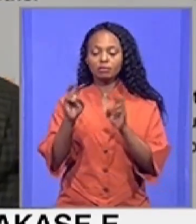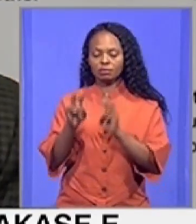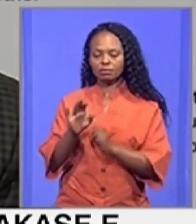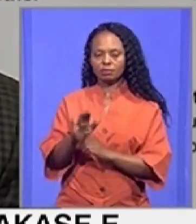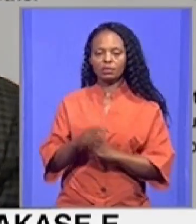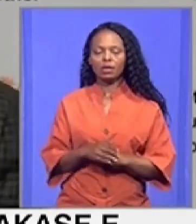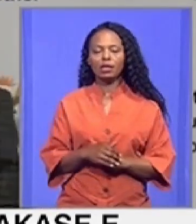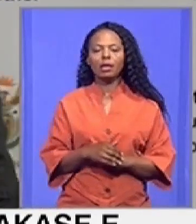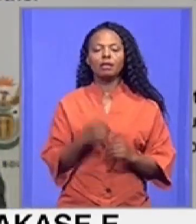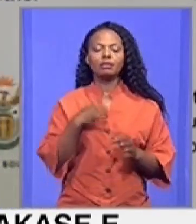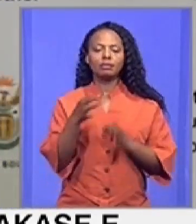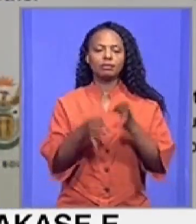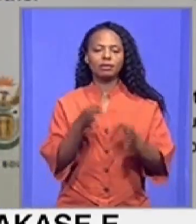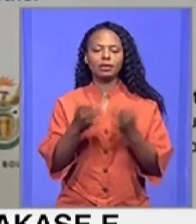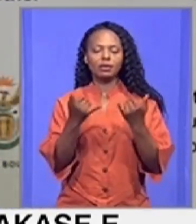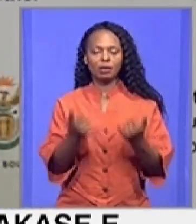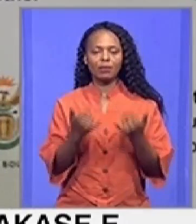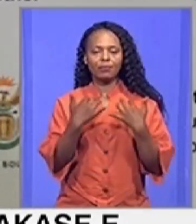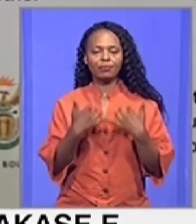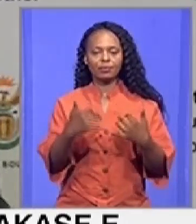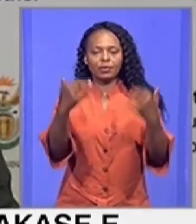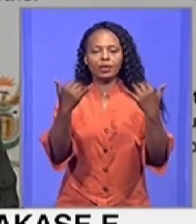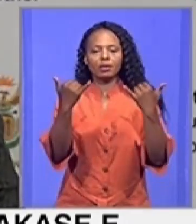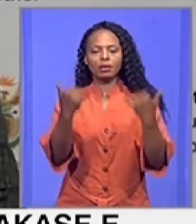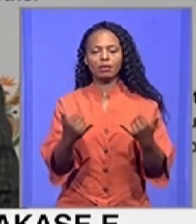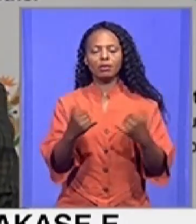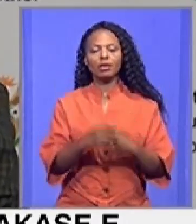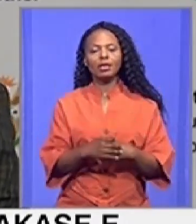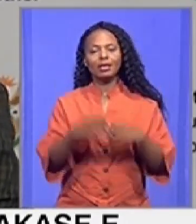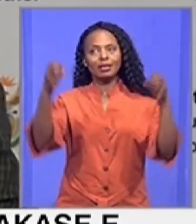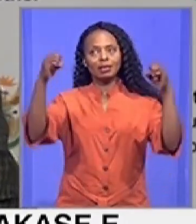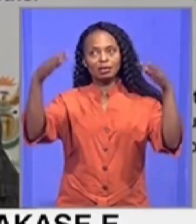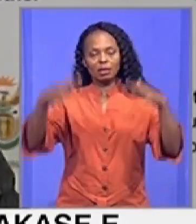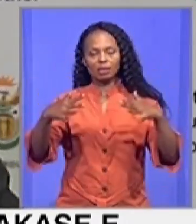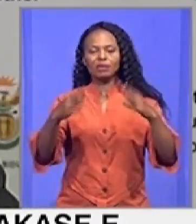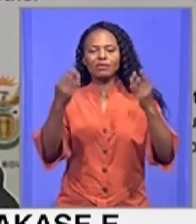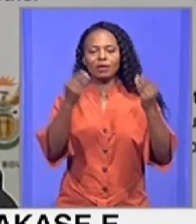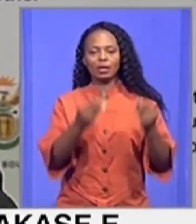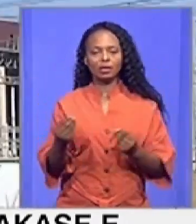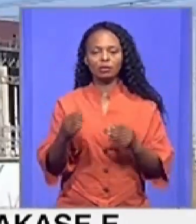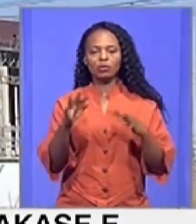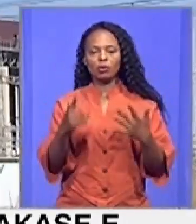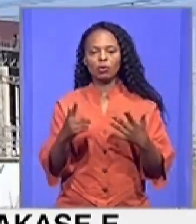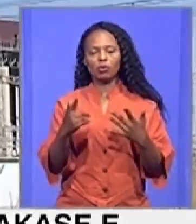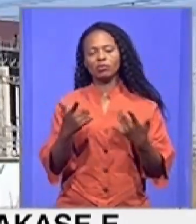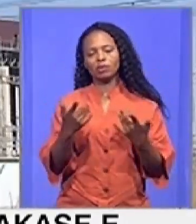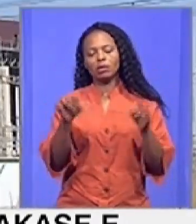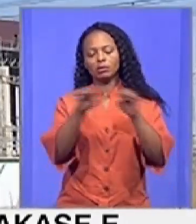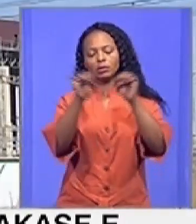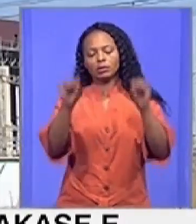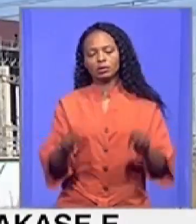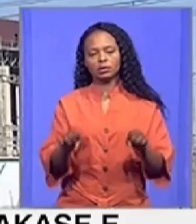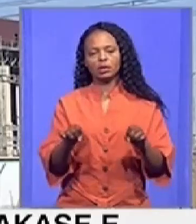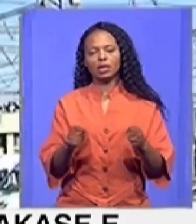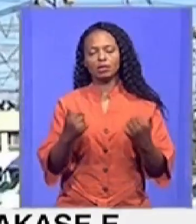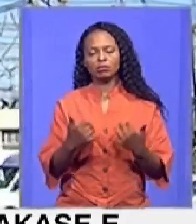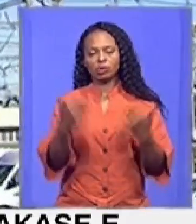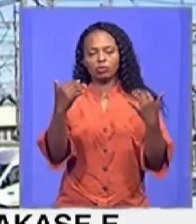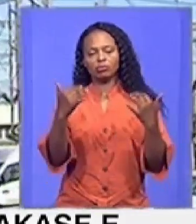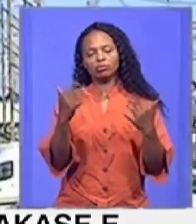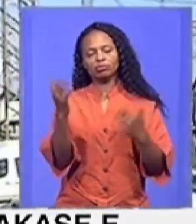before, we are hosting that grid financing or transmission financing seminar. Ramokgopa o re Eskom